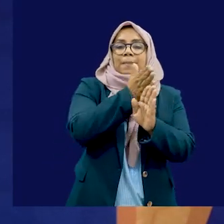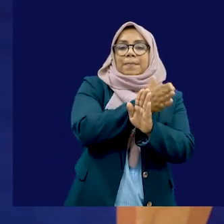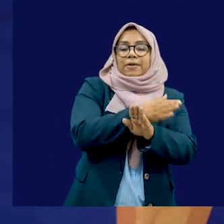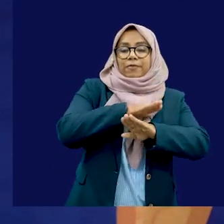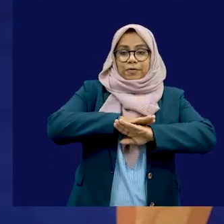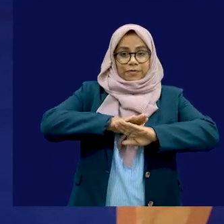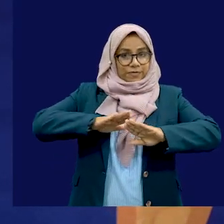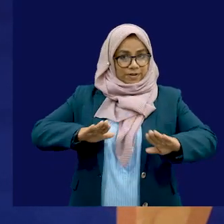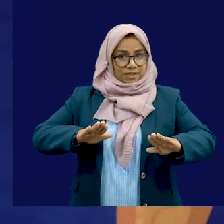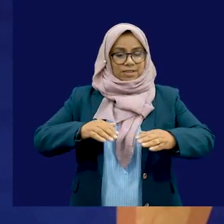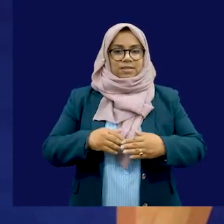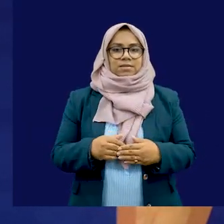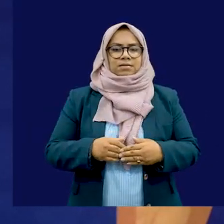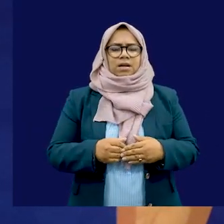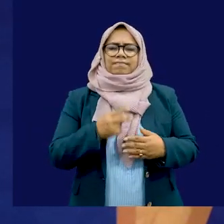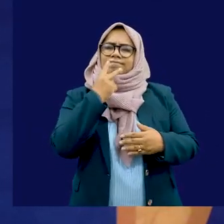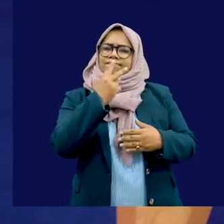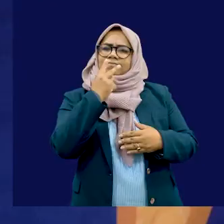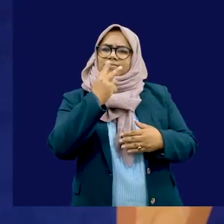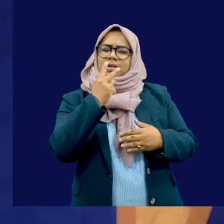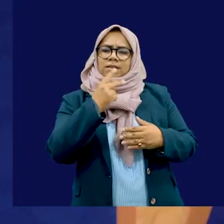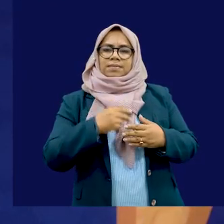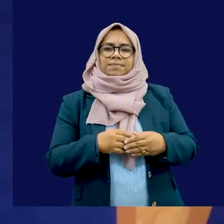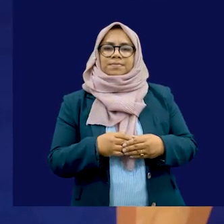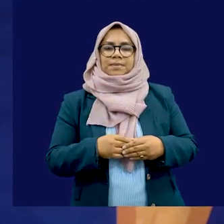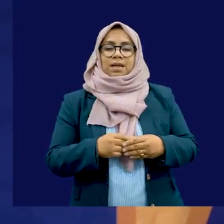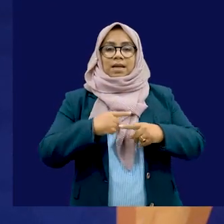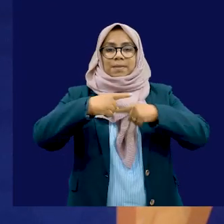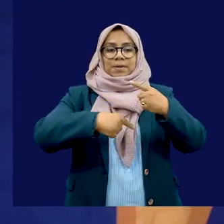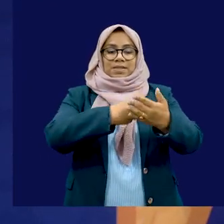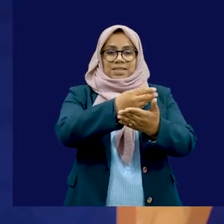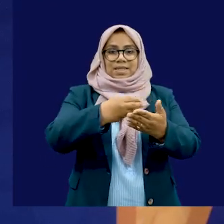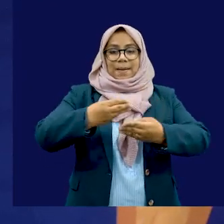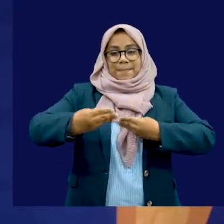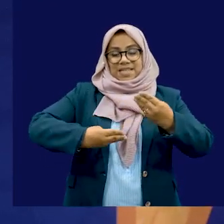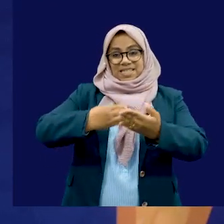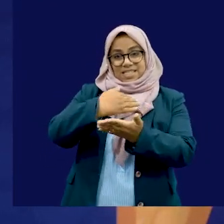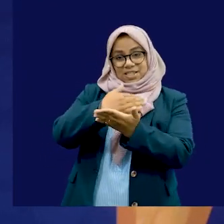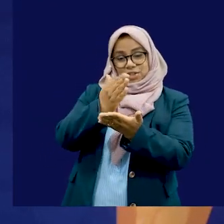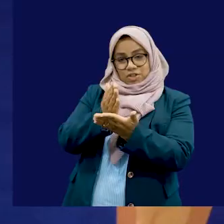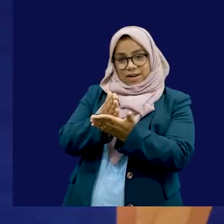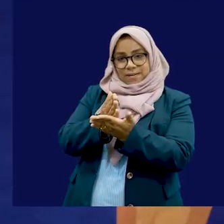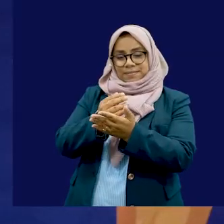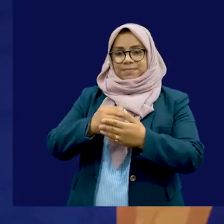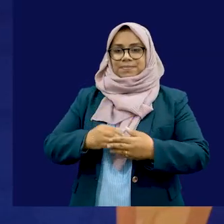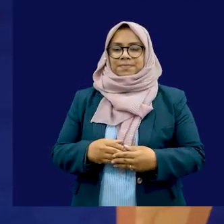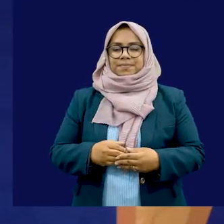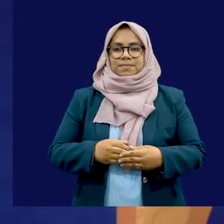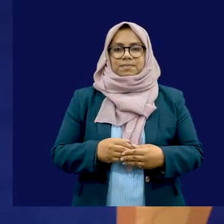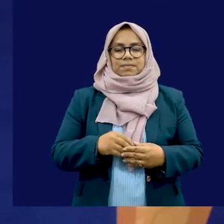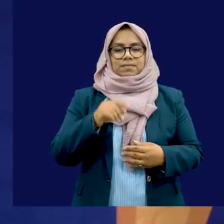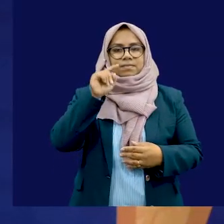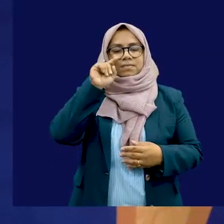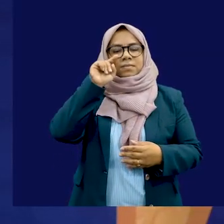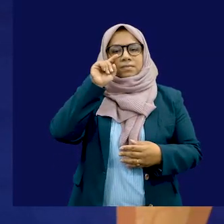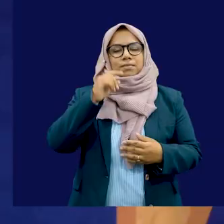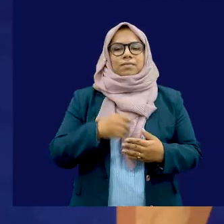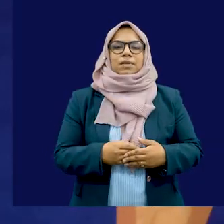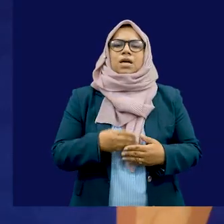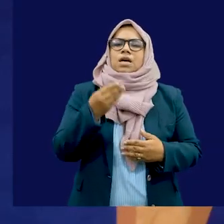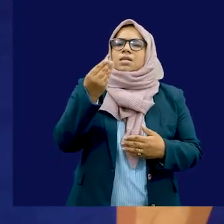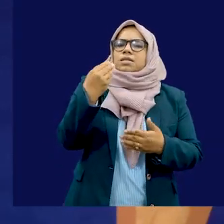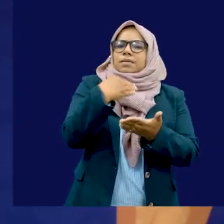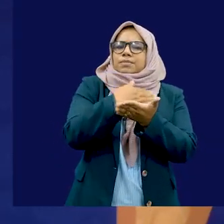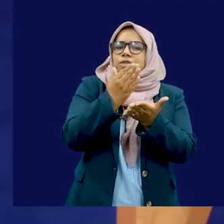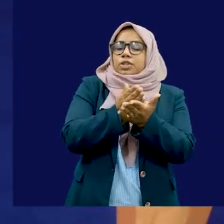Before we conclude this episode, let's look at zakat on business shares briefly.